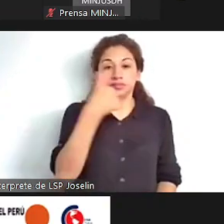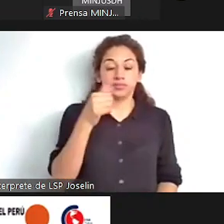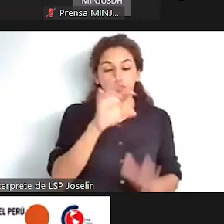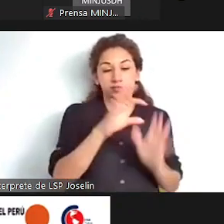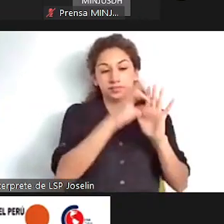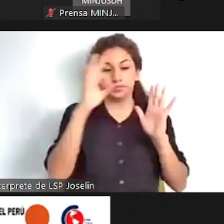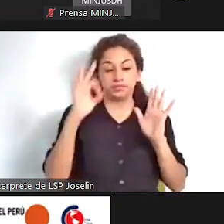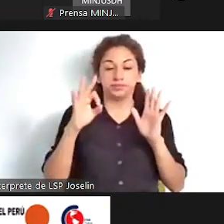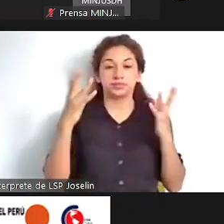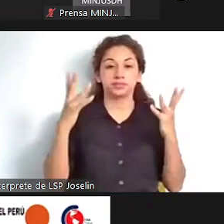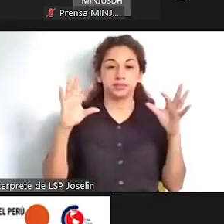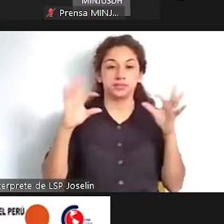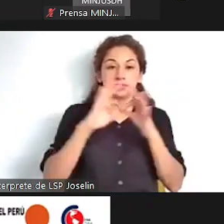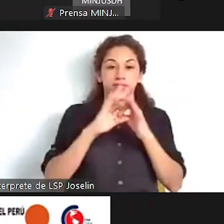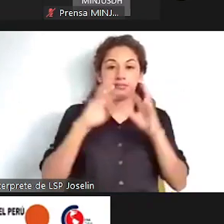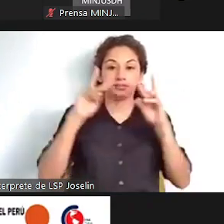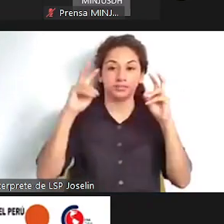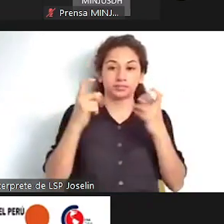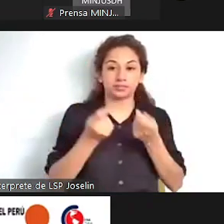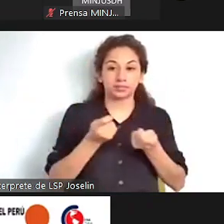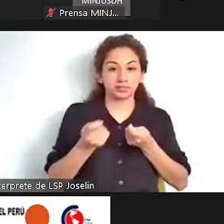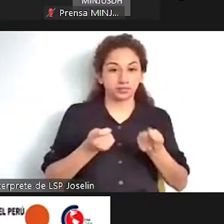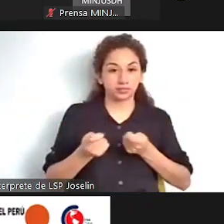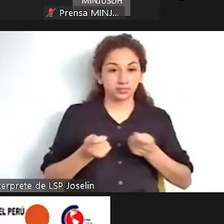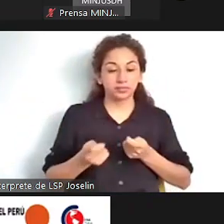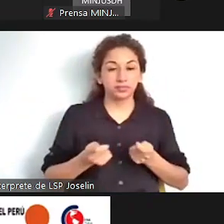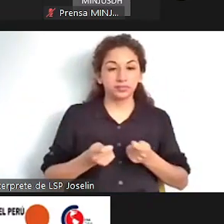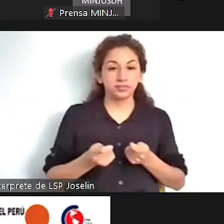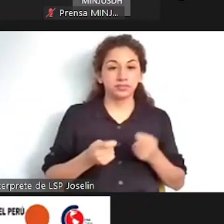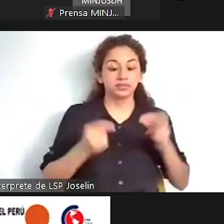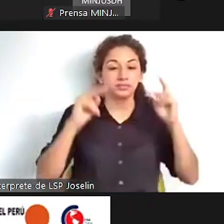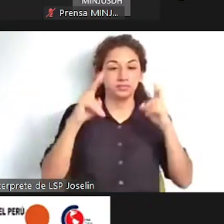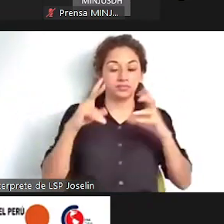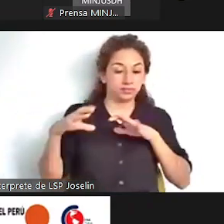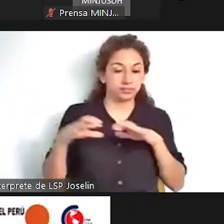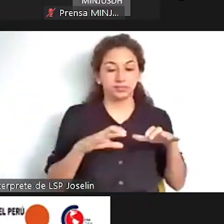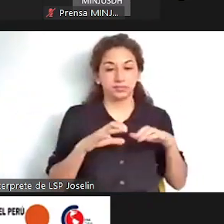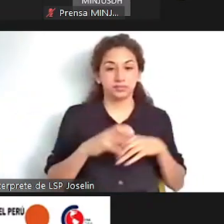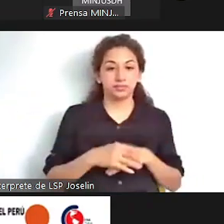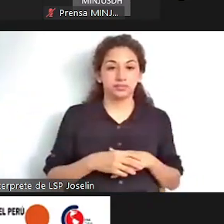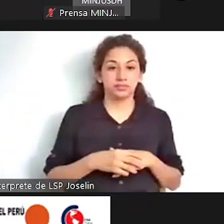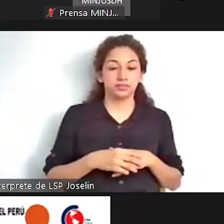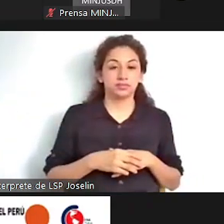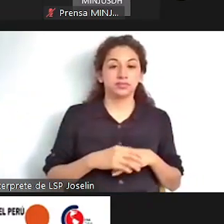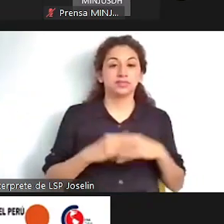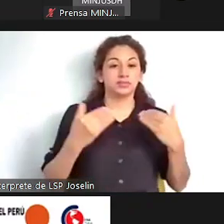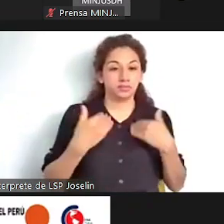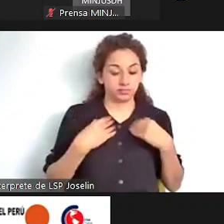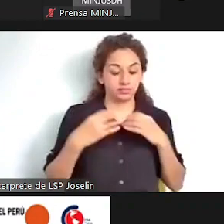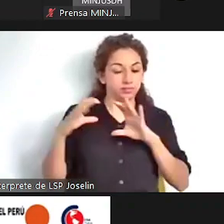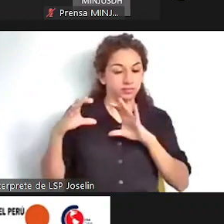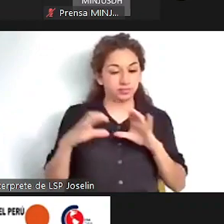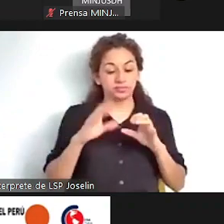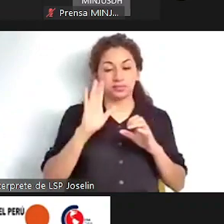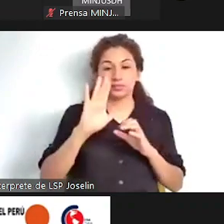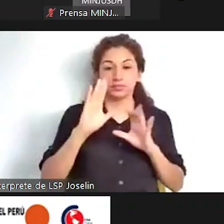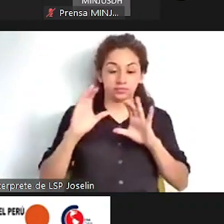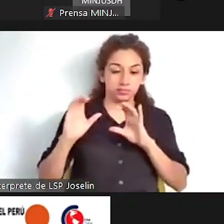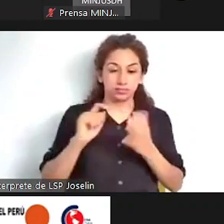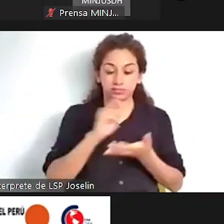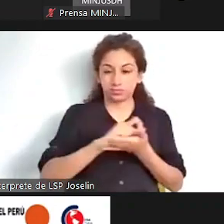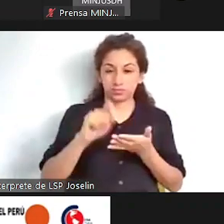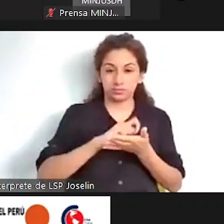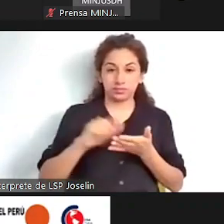another thing that we have achieved is related to financing and sustainability of the actions uh we need to